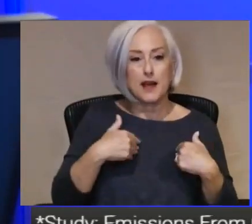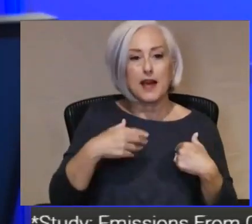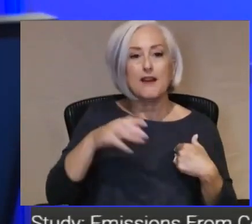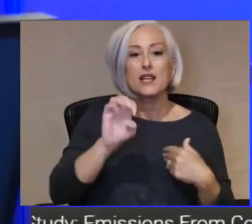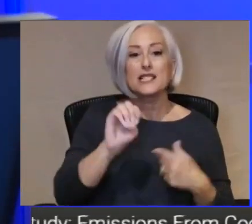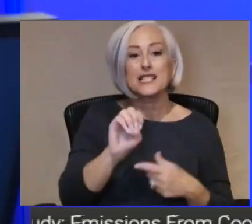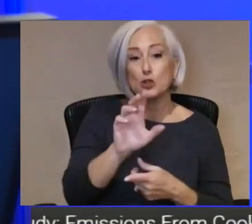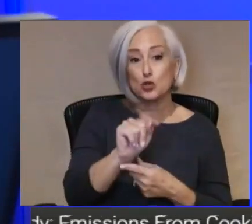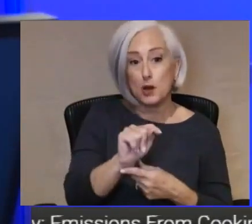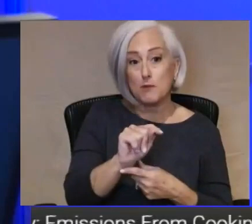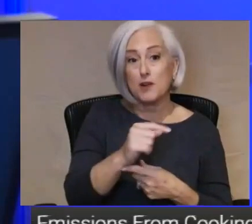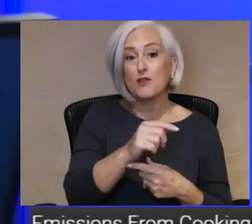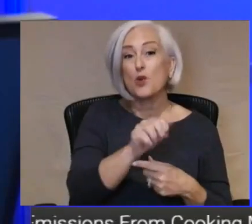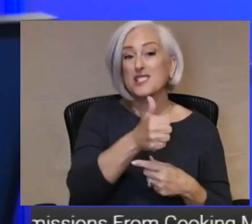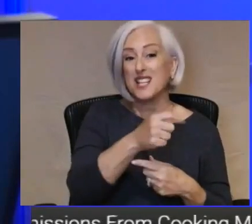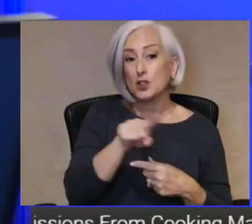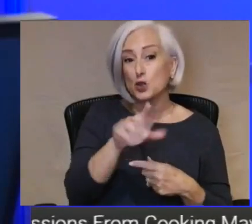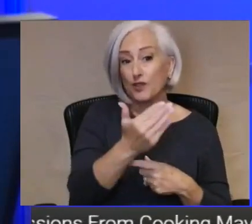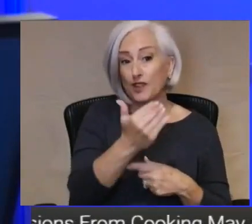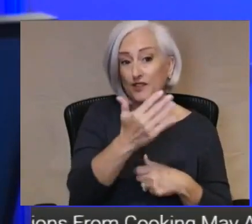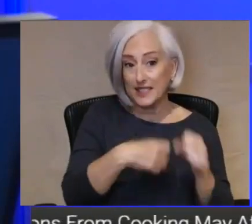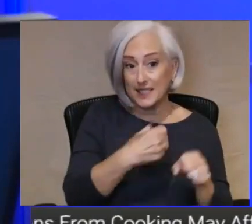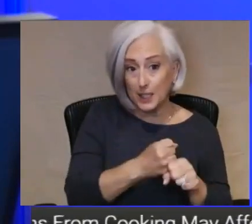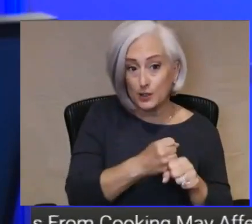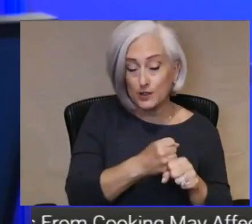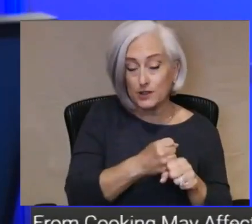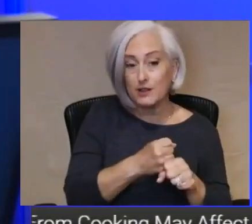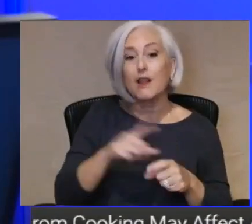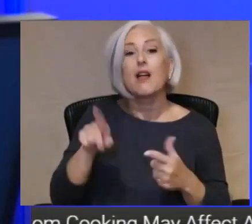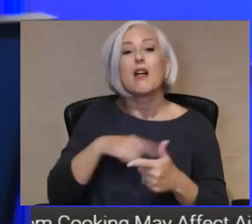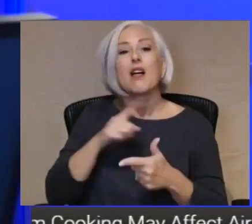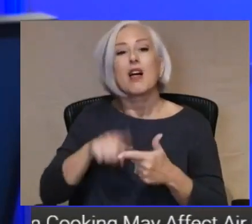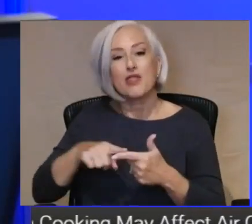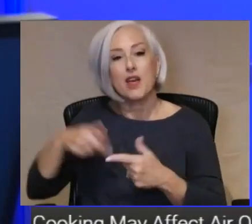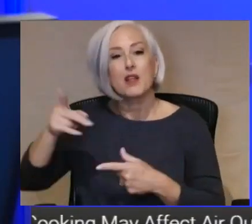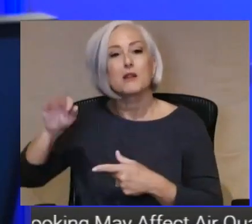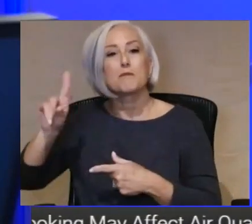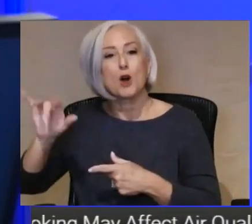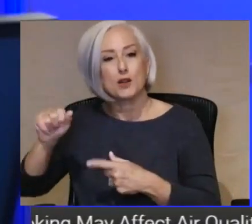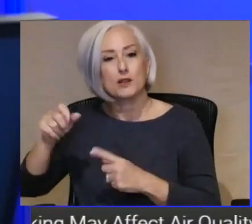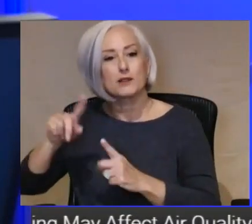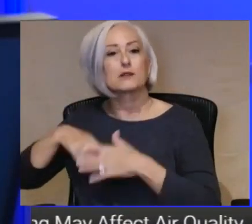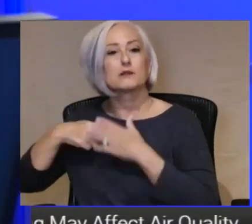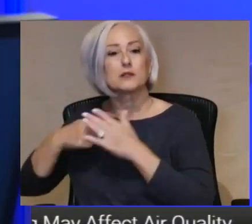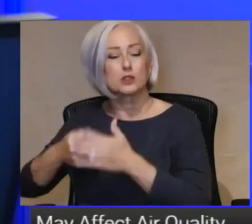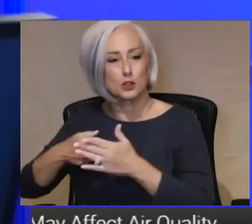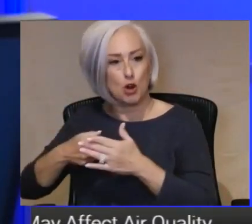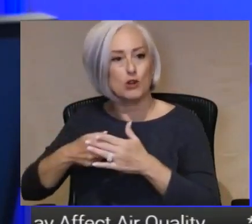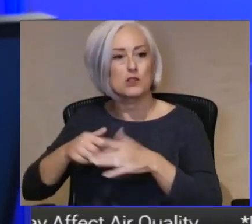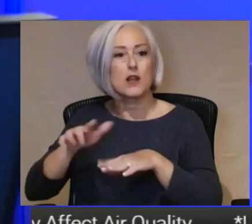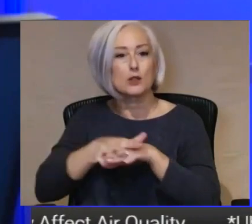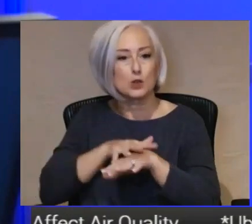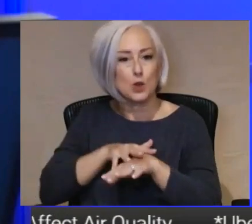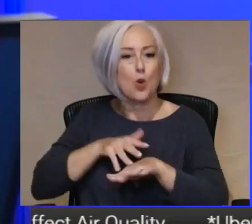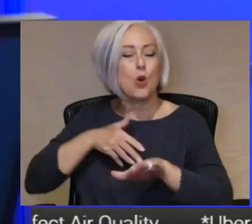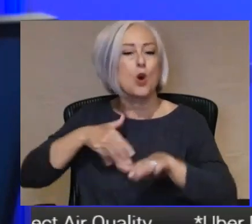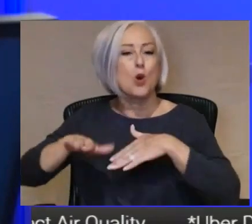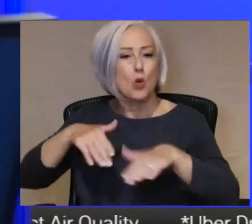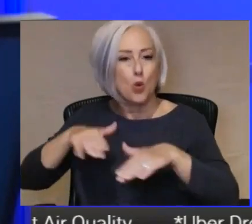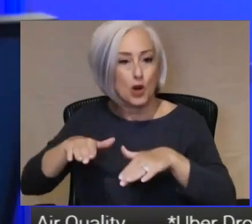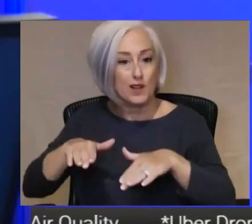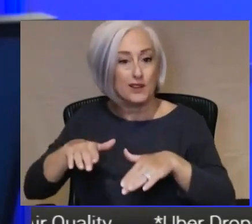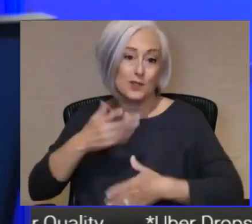symptoms, such as slowing walking, slowness in daily life, and you reassess and say, oh, you're also developing Parkinson's